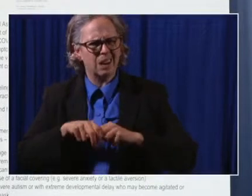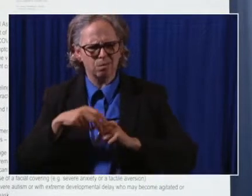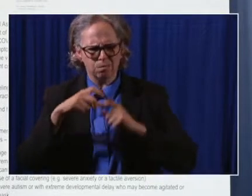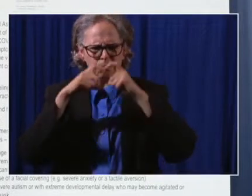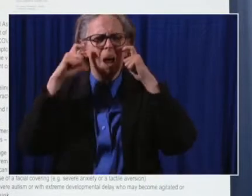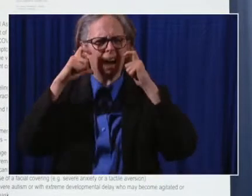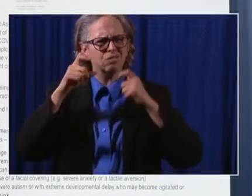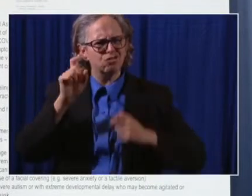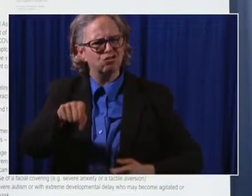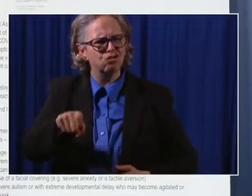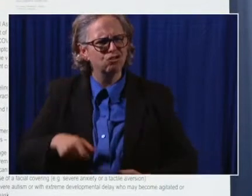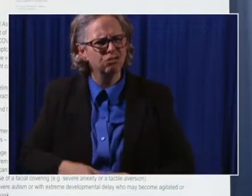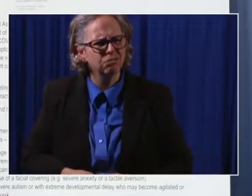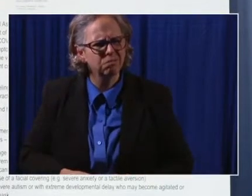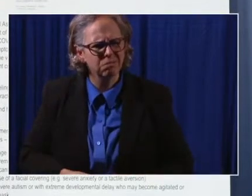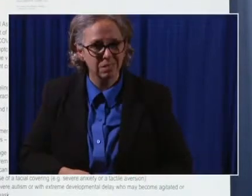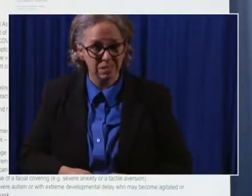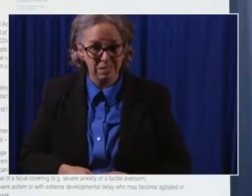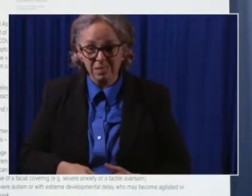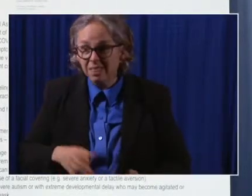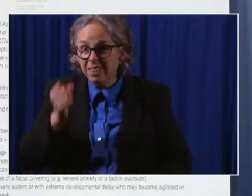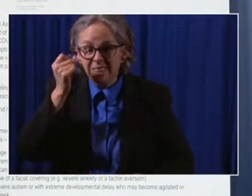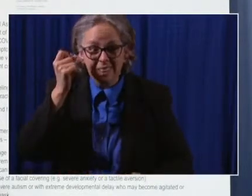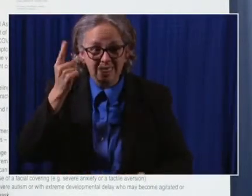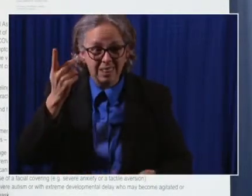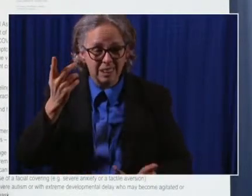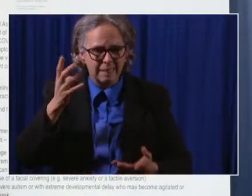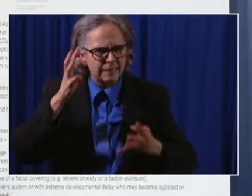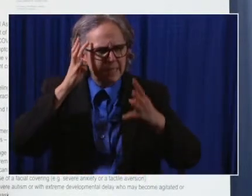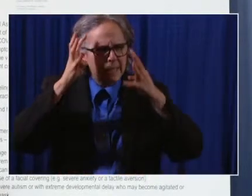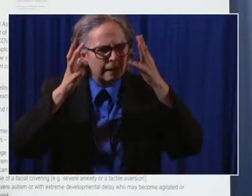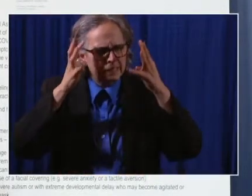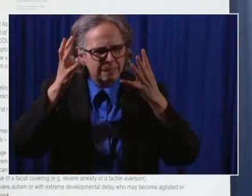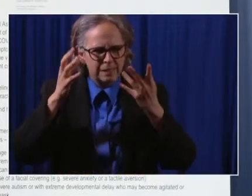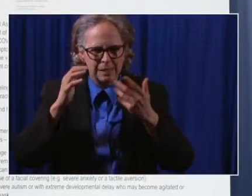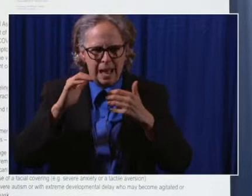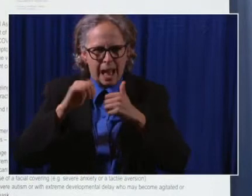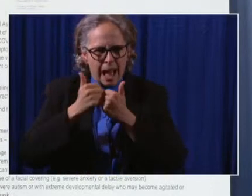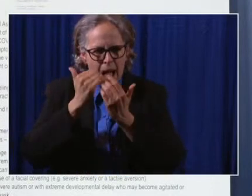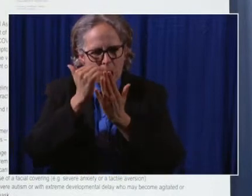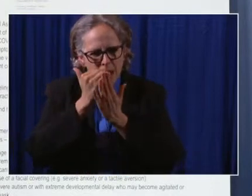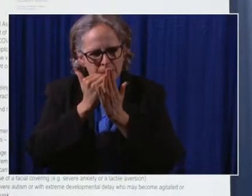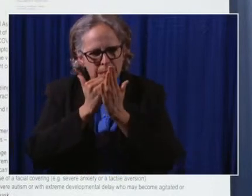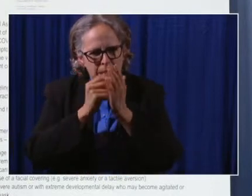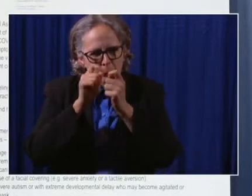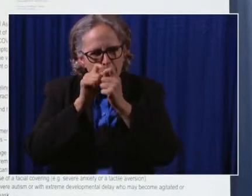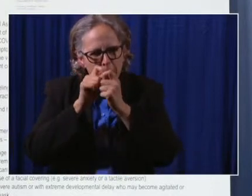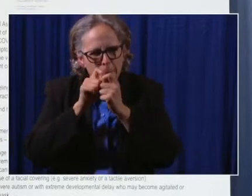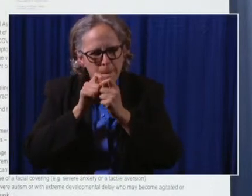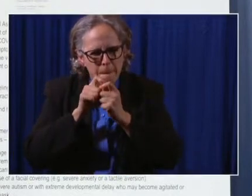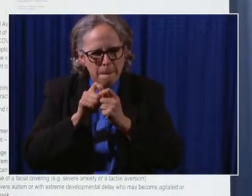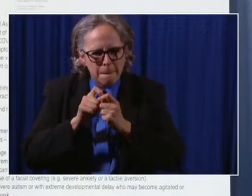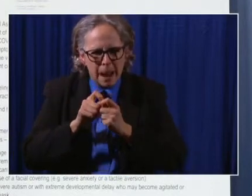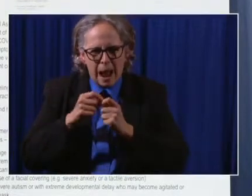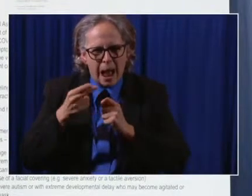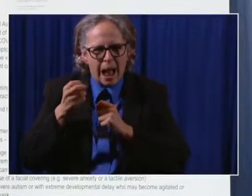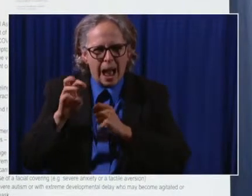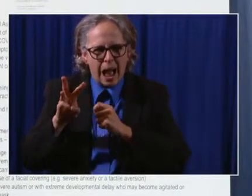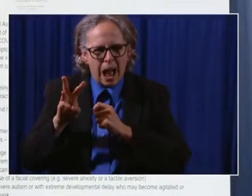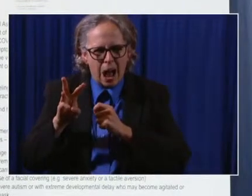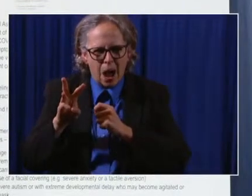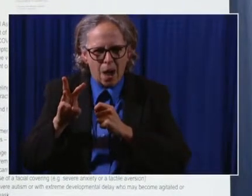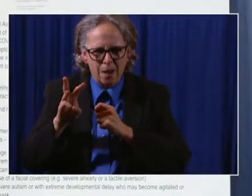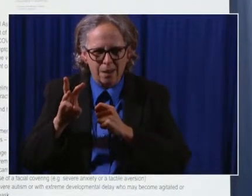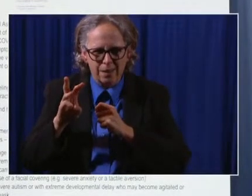things that have to be worked out. We don't have our final orders in regard to sports yet, but